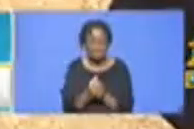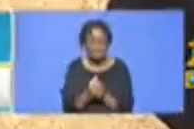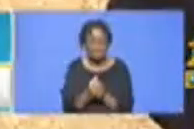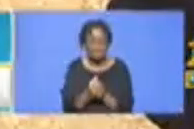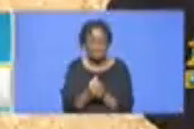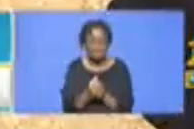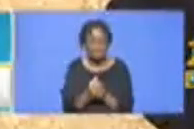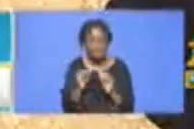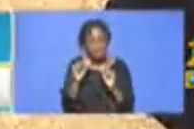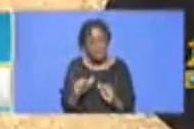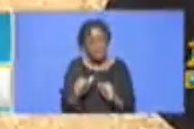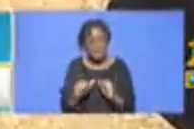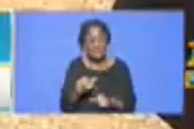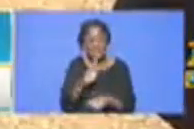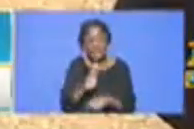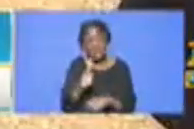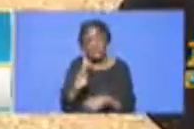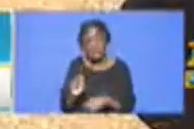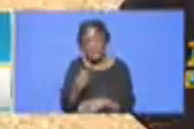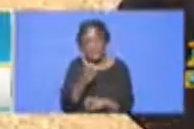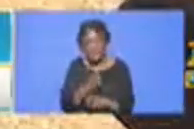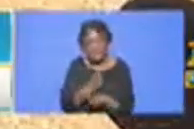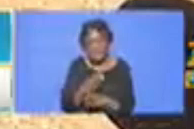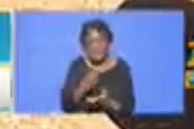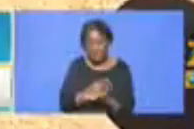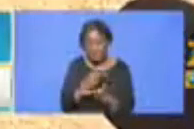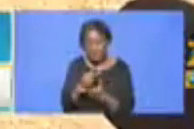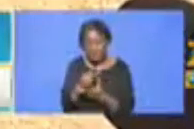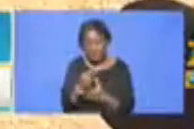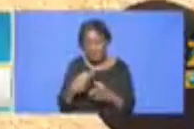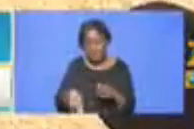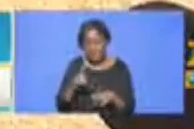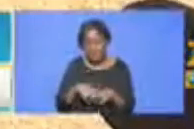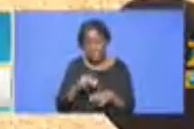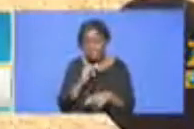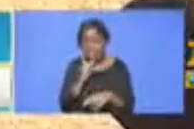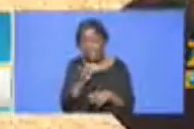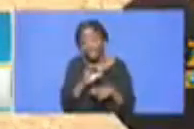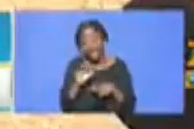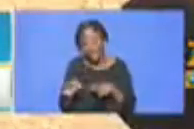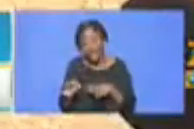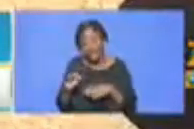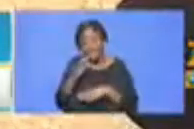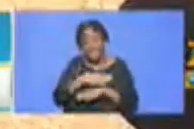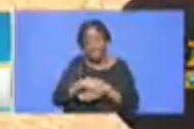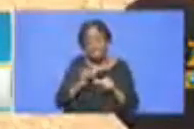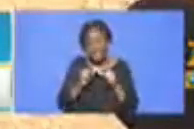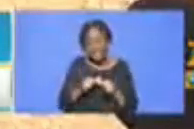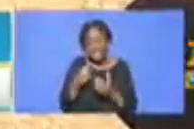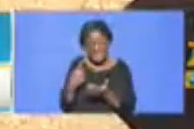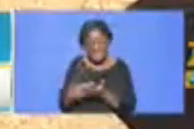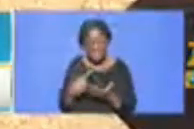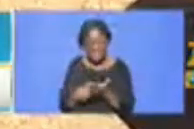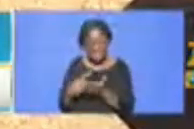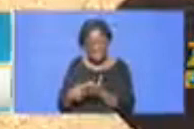Meantime, a possible bus fare hike is not at all off the table, so says Transport Minister, the Honorable Jobeth Coleby-Davis, who